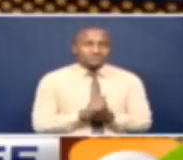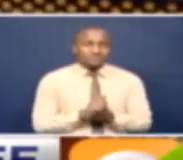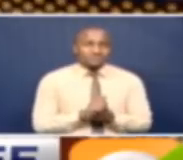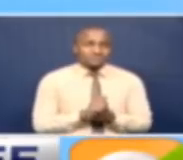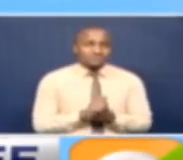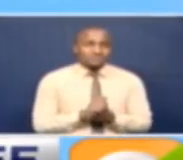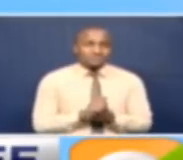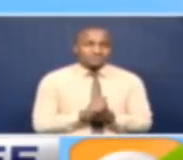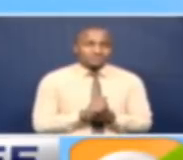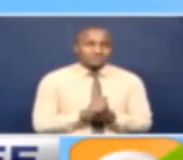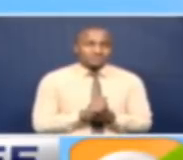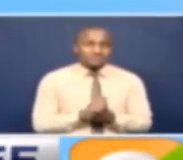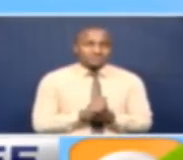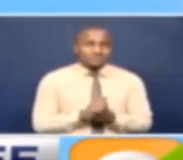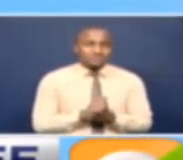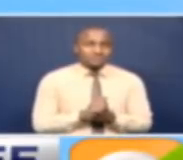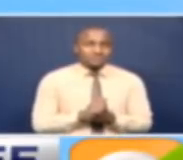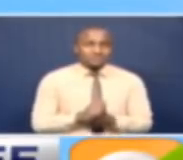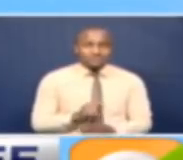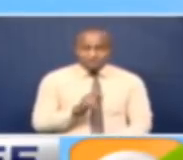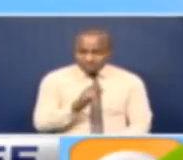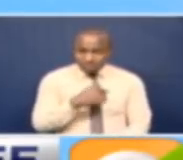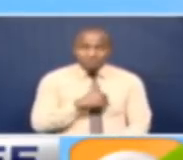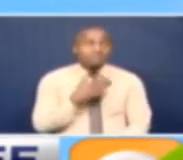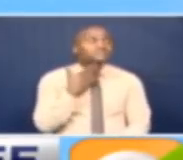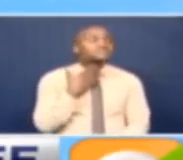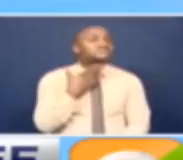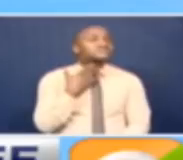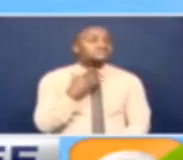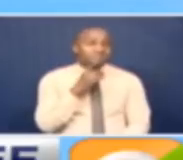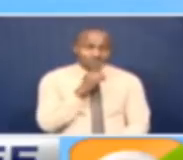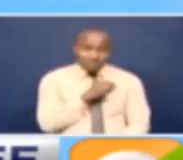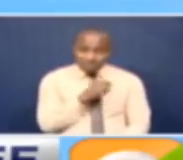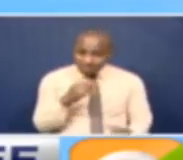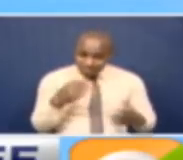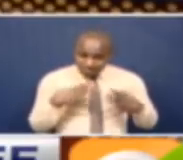ultimately, there, what you do now, let me conclude this point. People